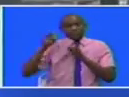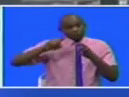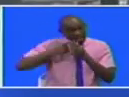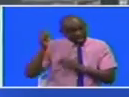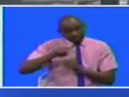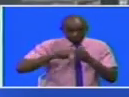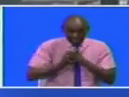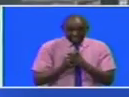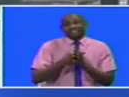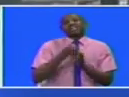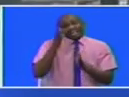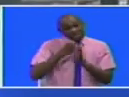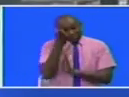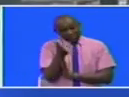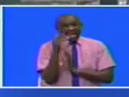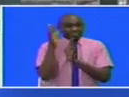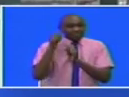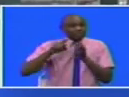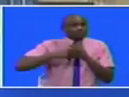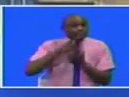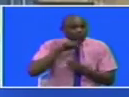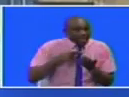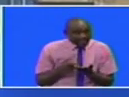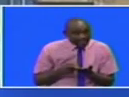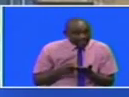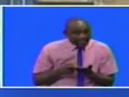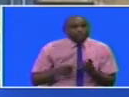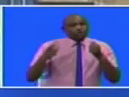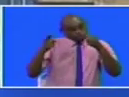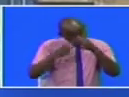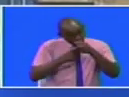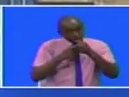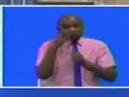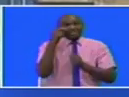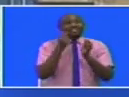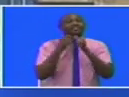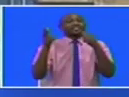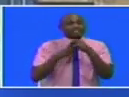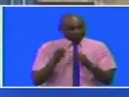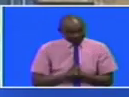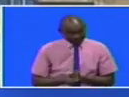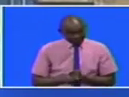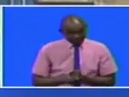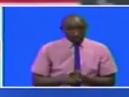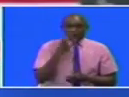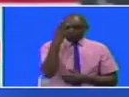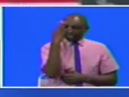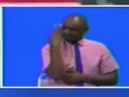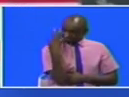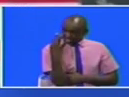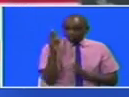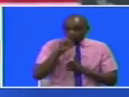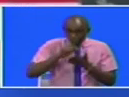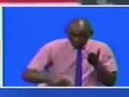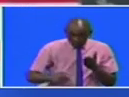of the SGR, which is expected to commence operations in June 2017. 43 will be used